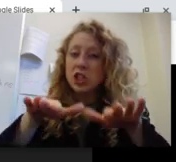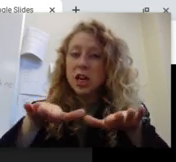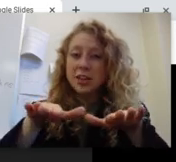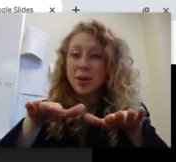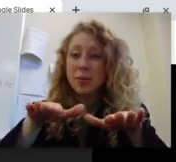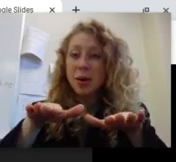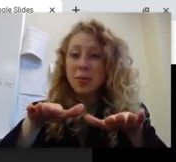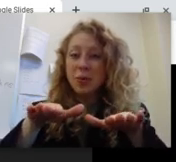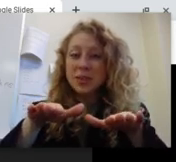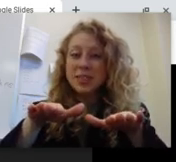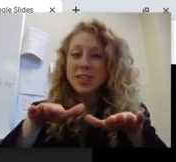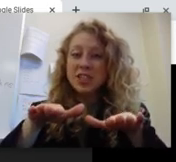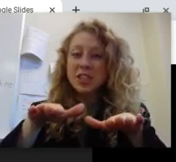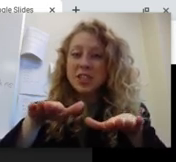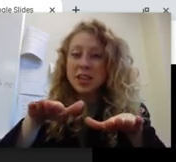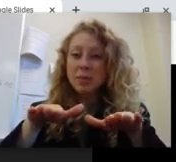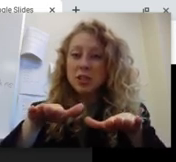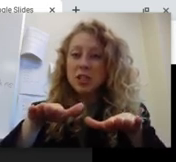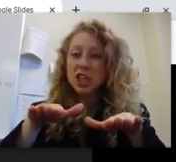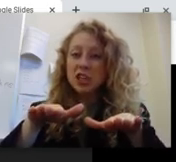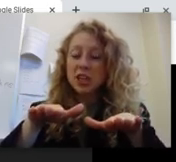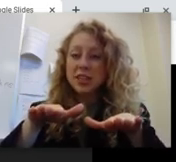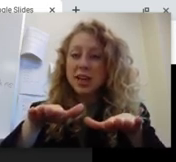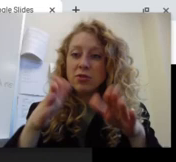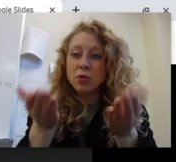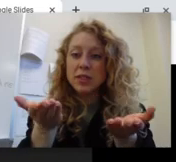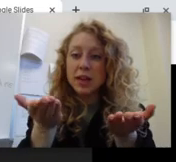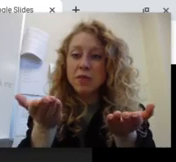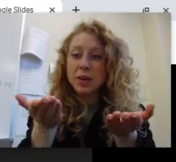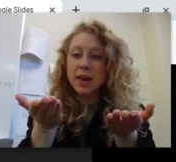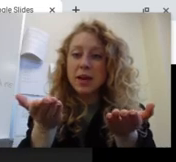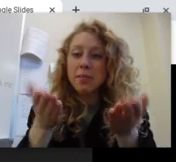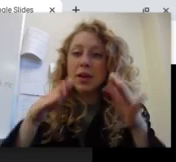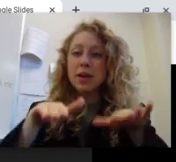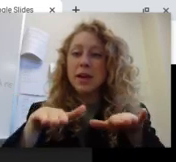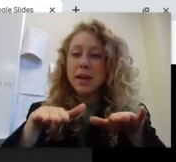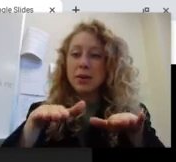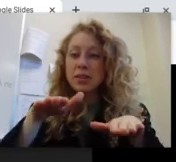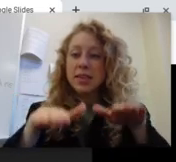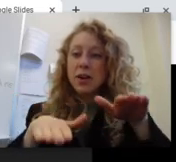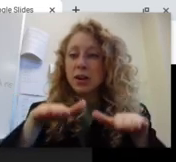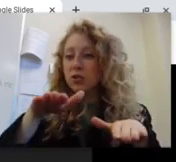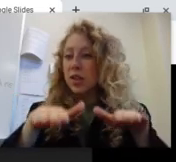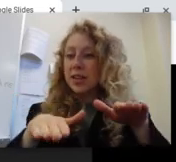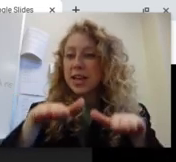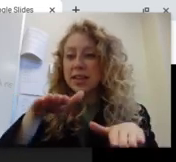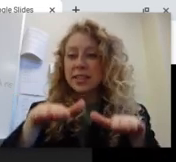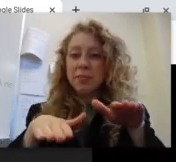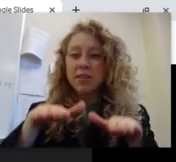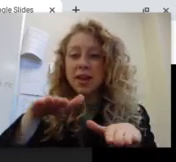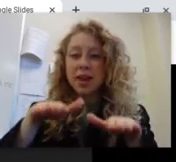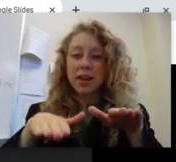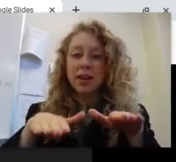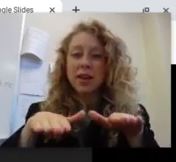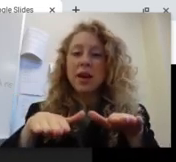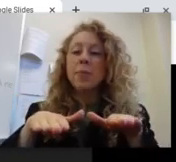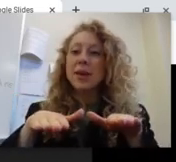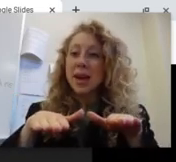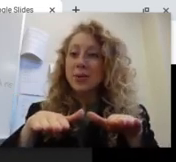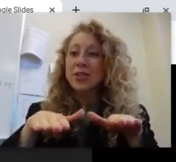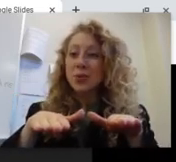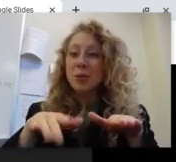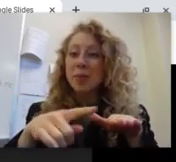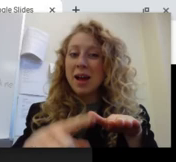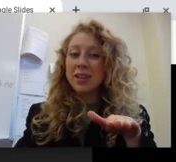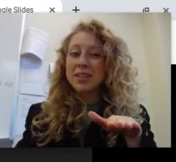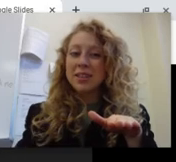only change my palm orientation, I'm just changing it down. So instead of it being up, now it's down. I do the exact same thing, but now